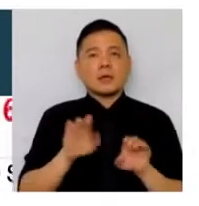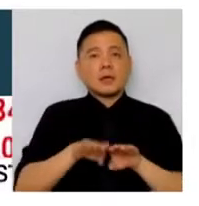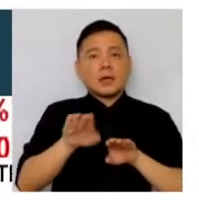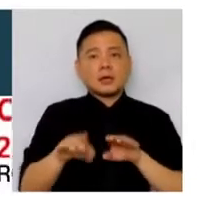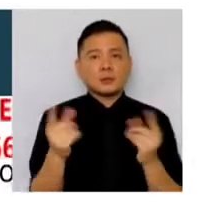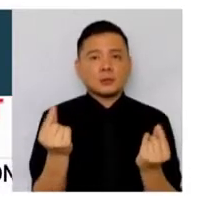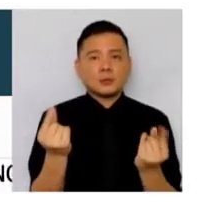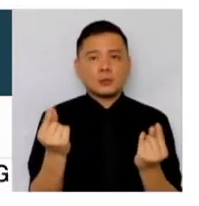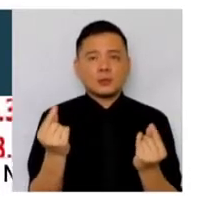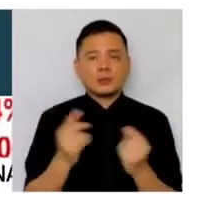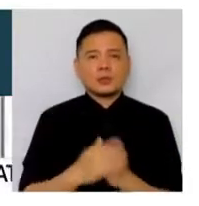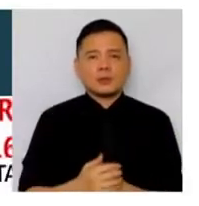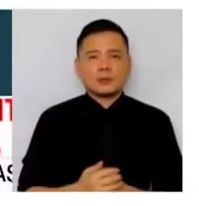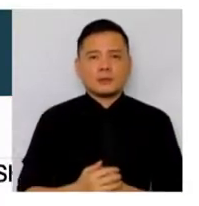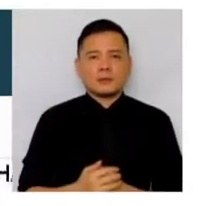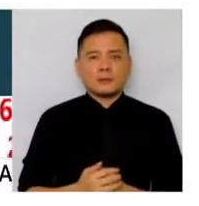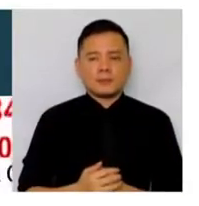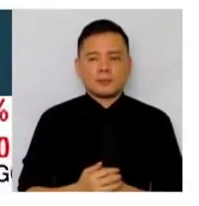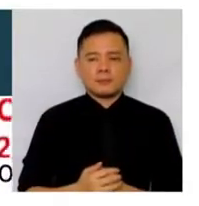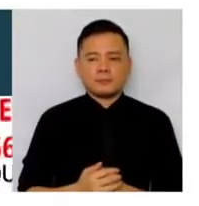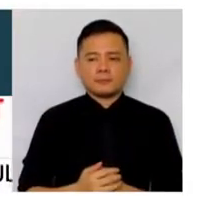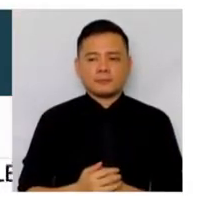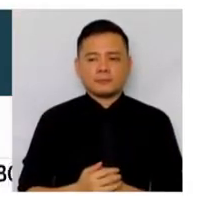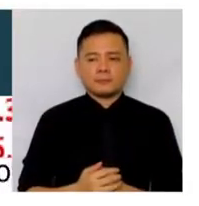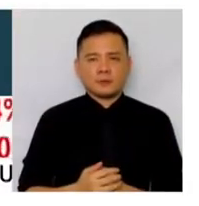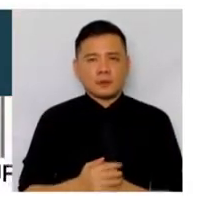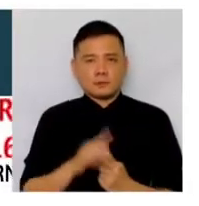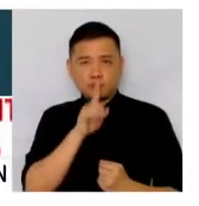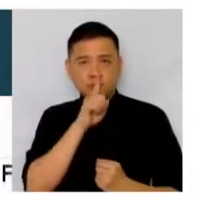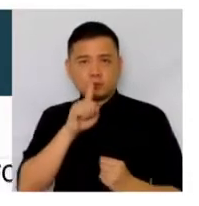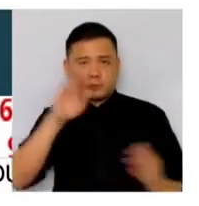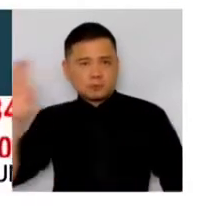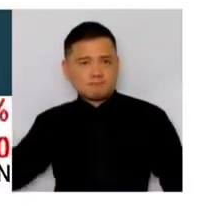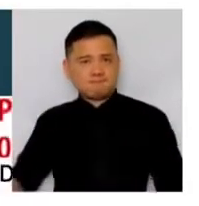is really an all-out confrontation,